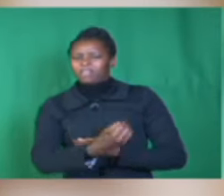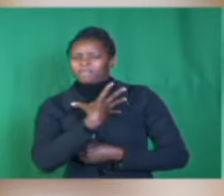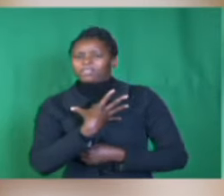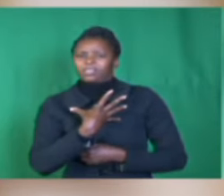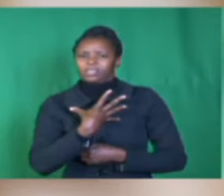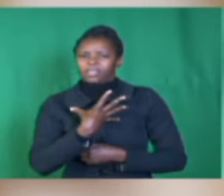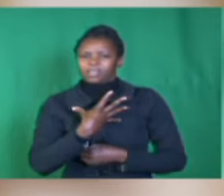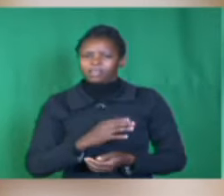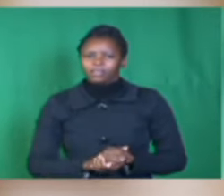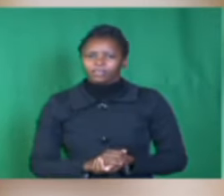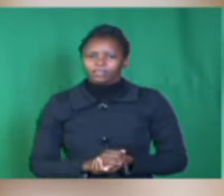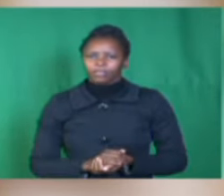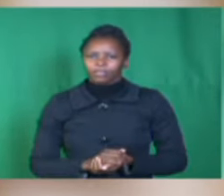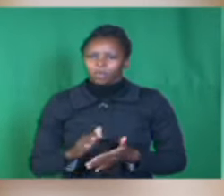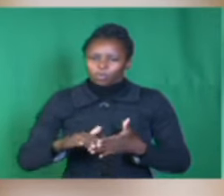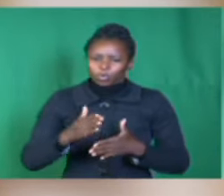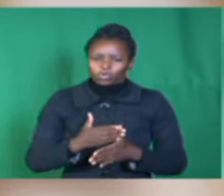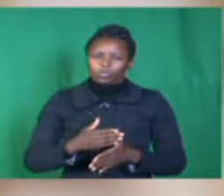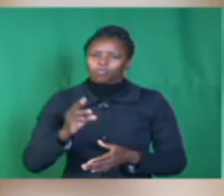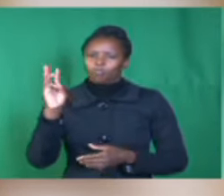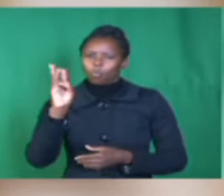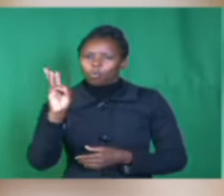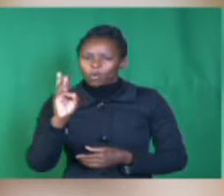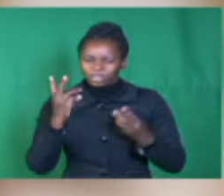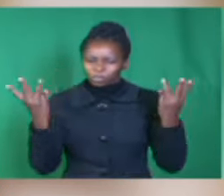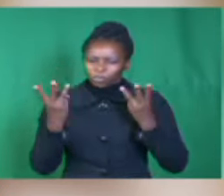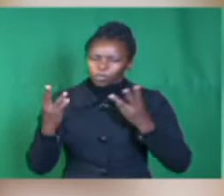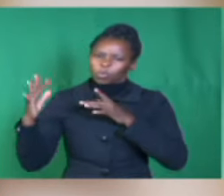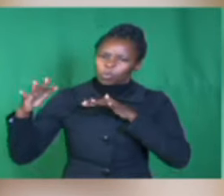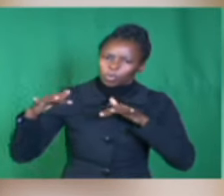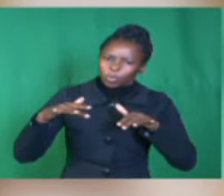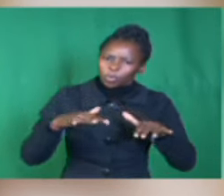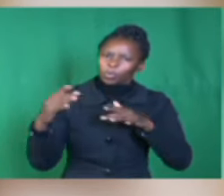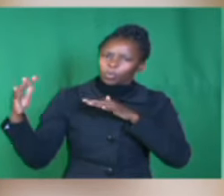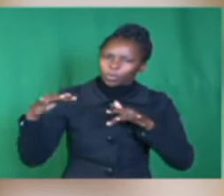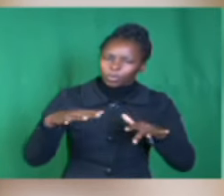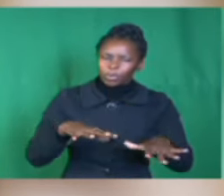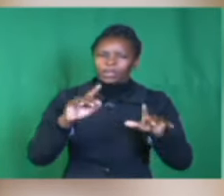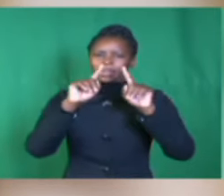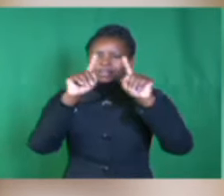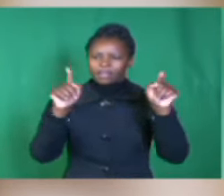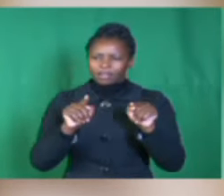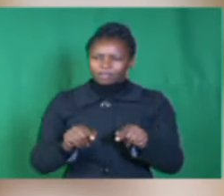by this coming of the Europeans in Africa. Colonialism